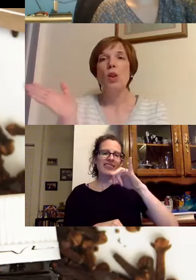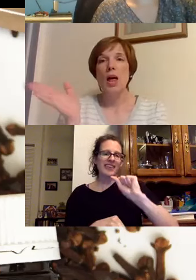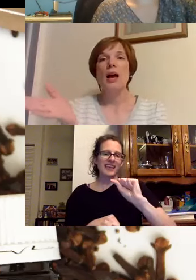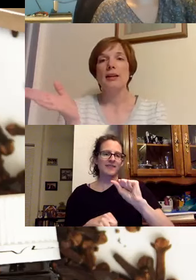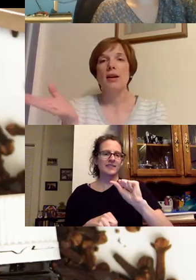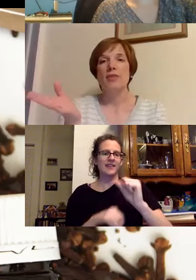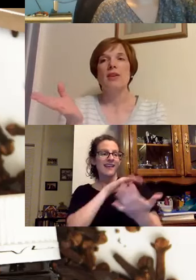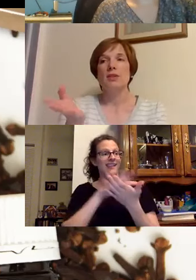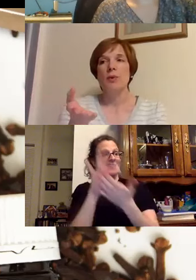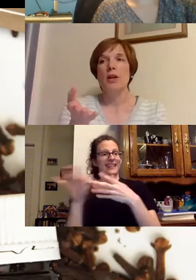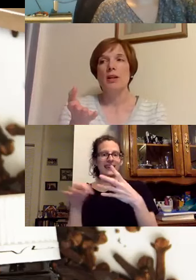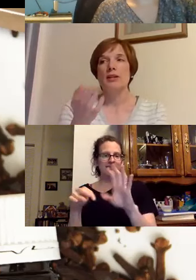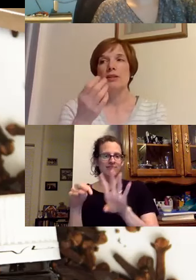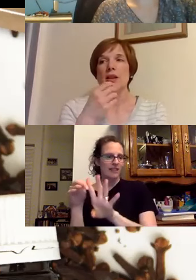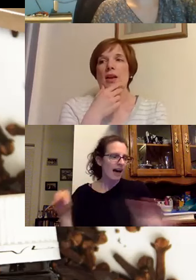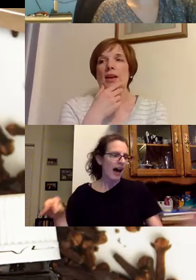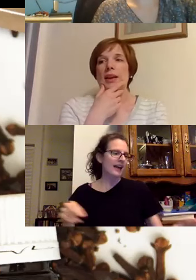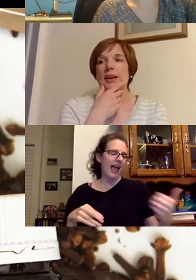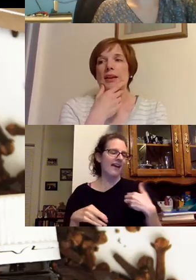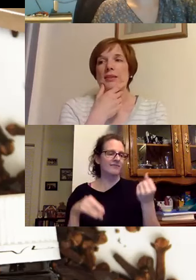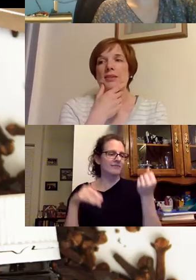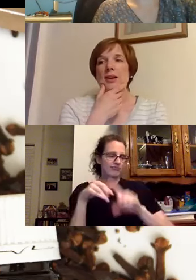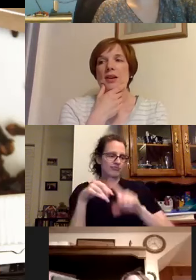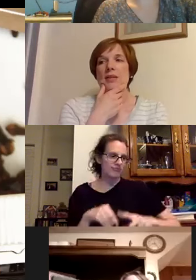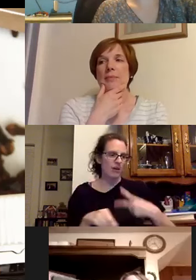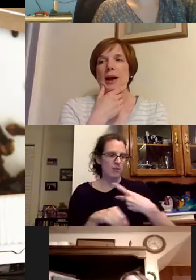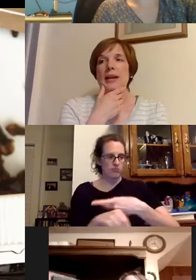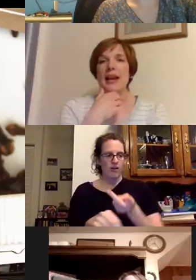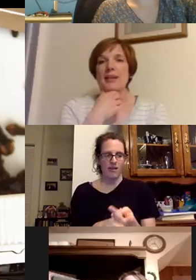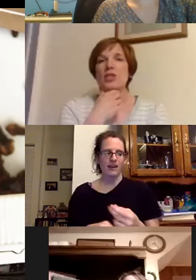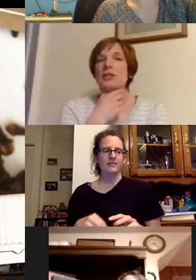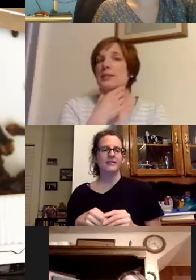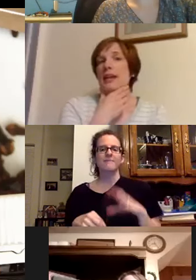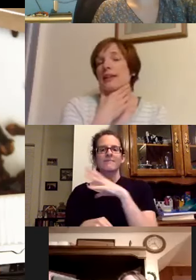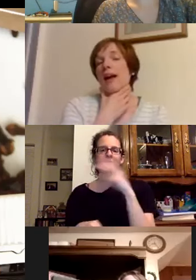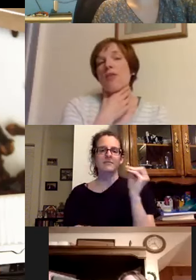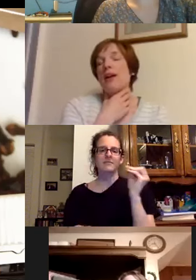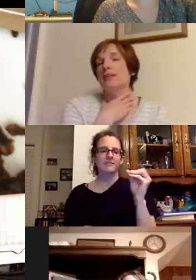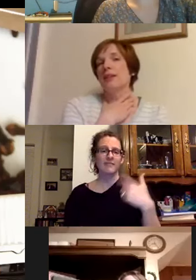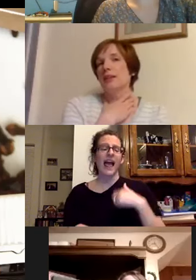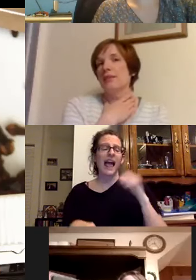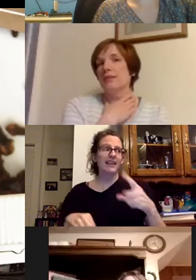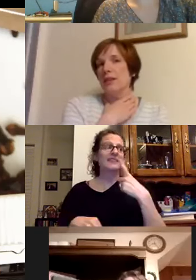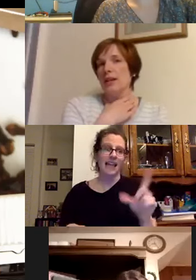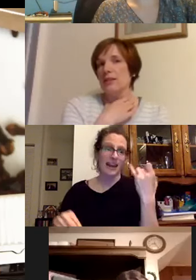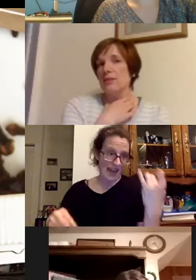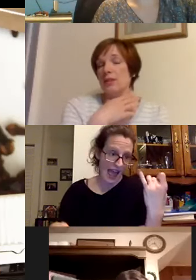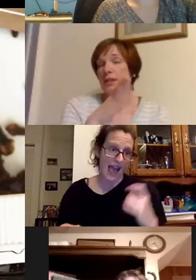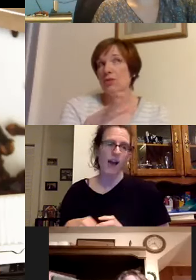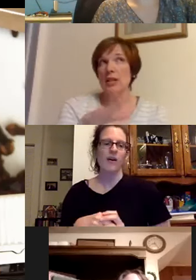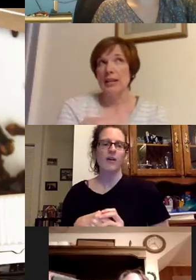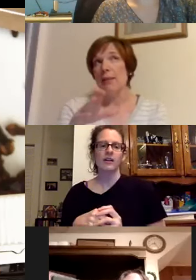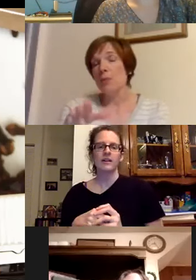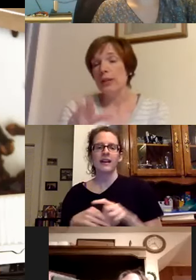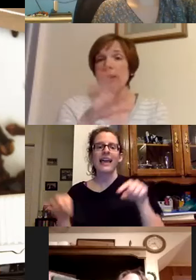whole line of Thieves products. And I can actually say now that it